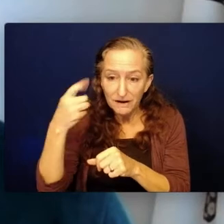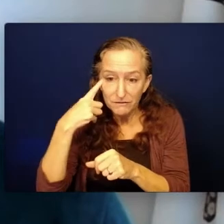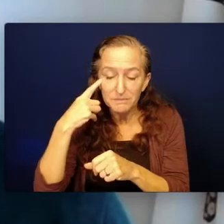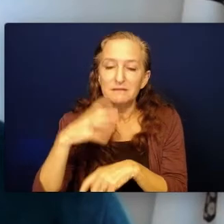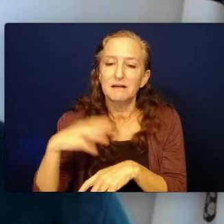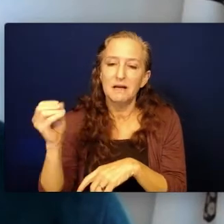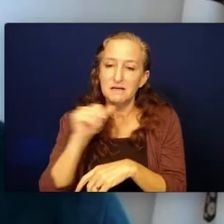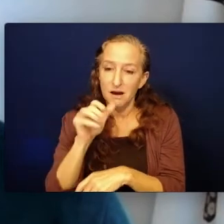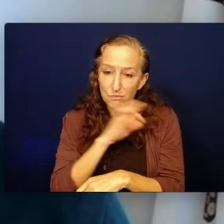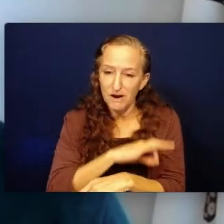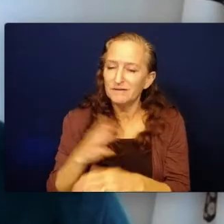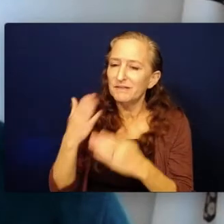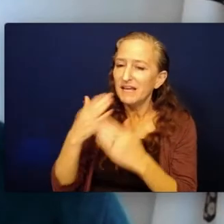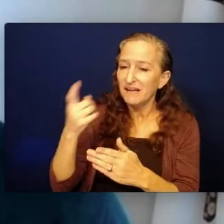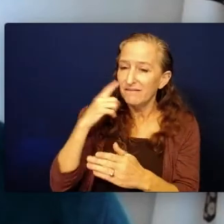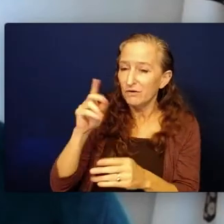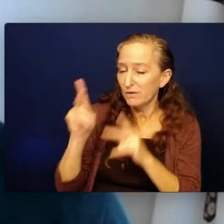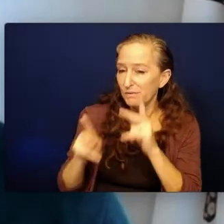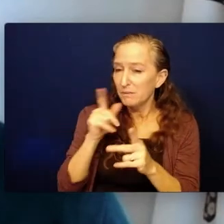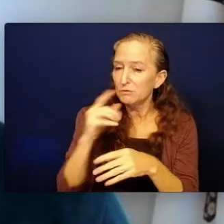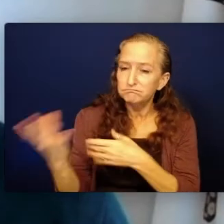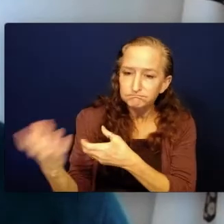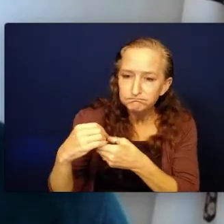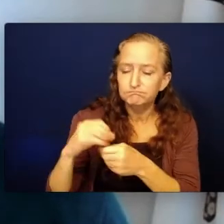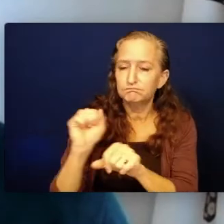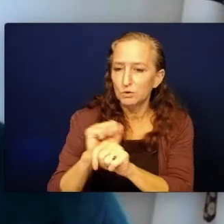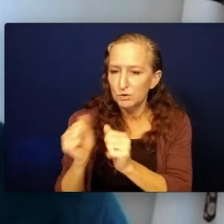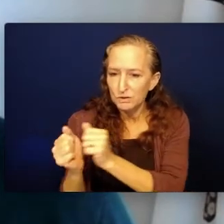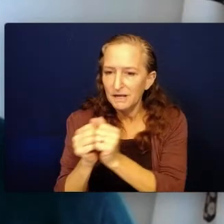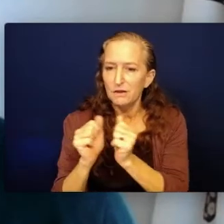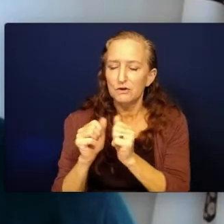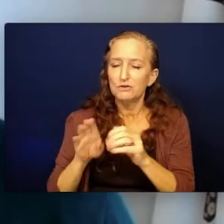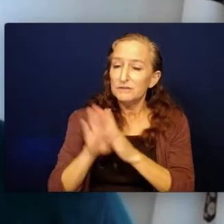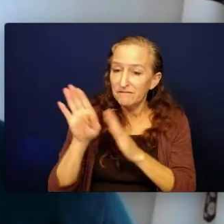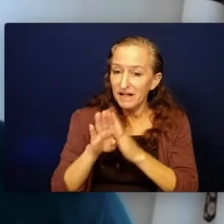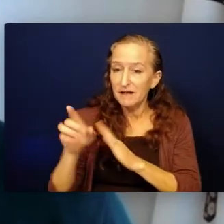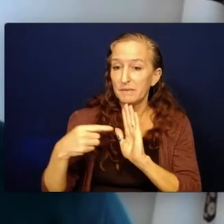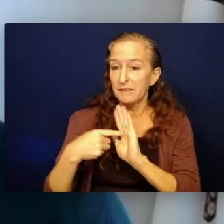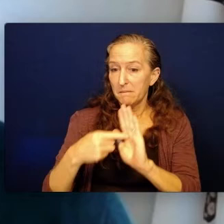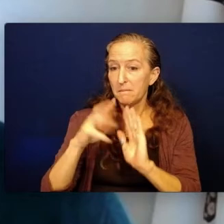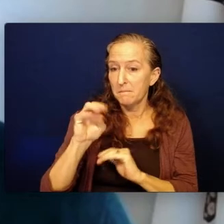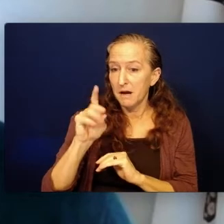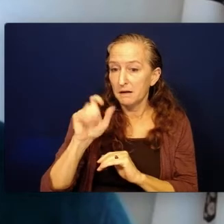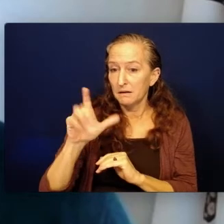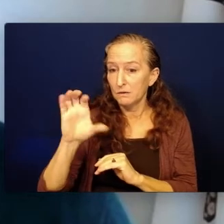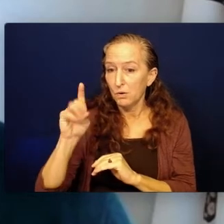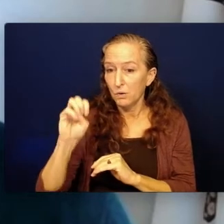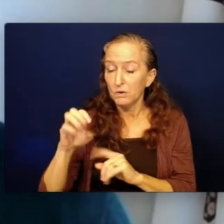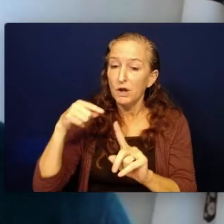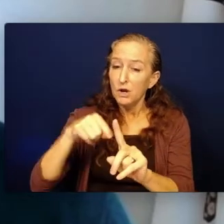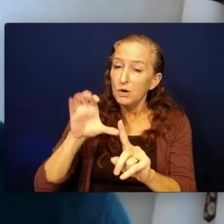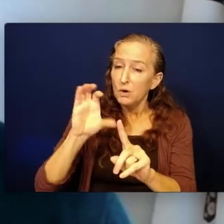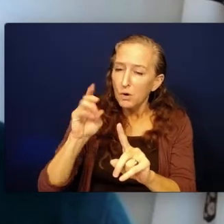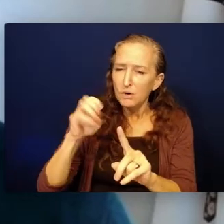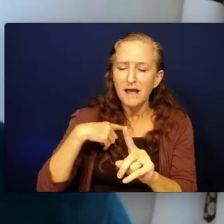community stakeholders for their input during the creation of the model code. REACH codes have a significant and long-lasting